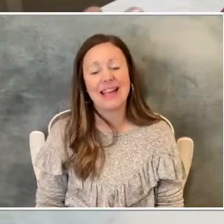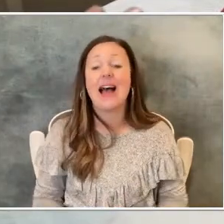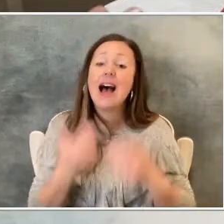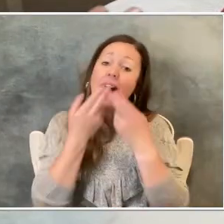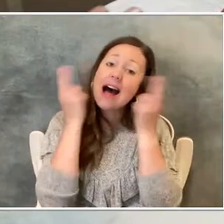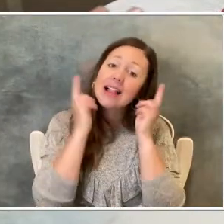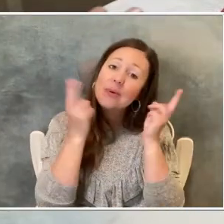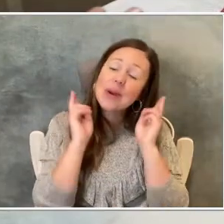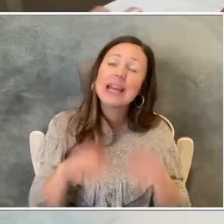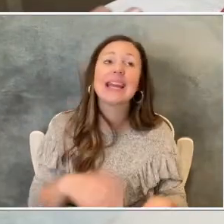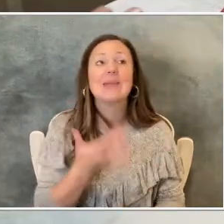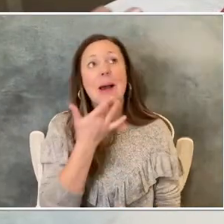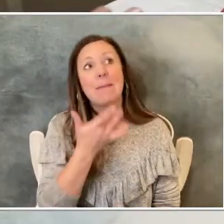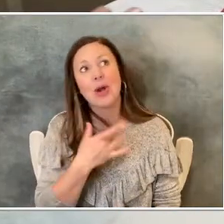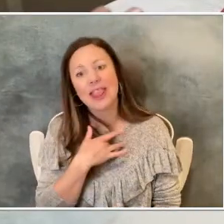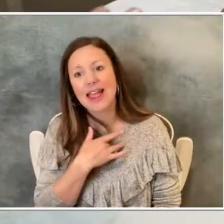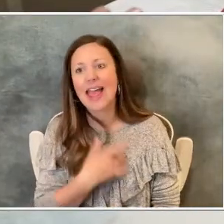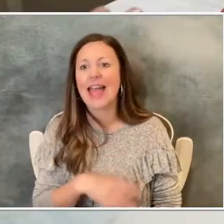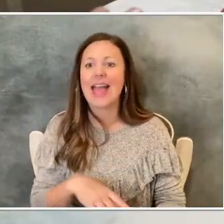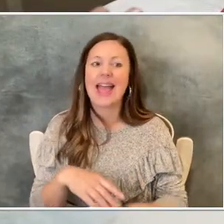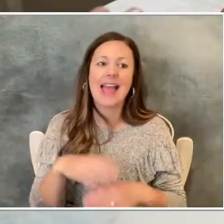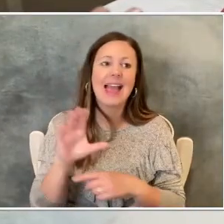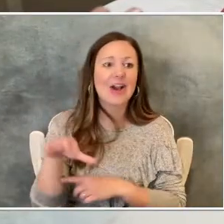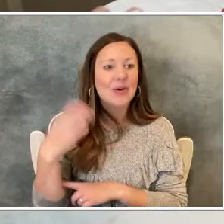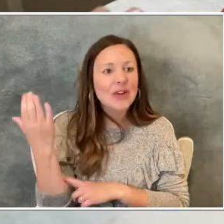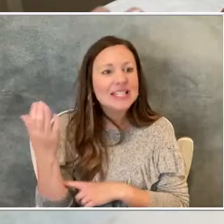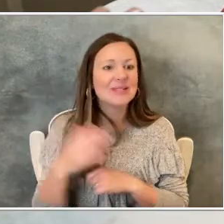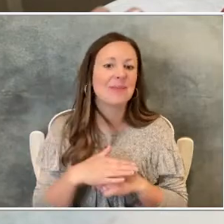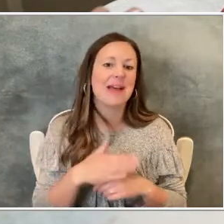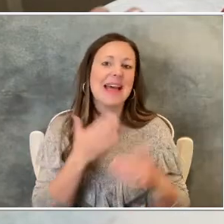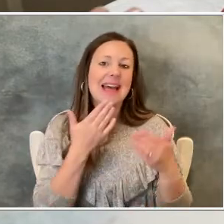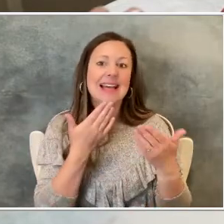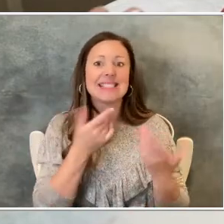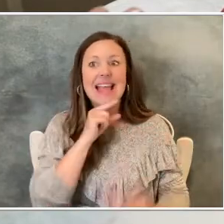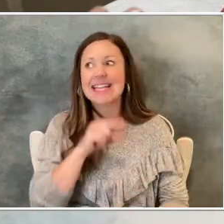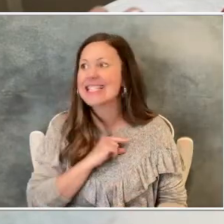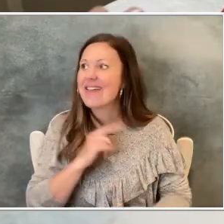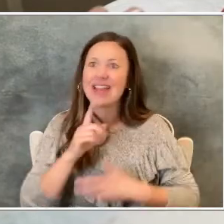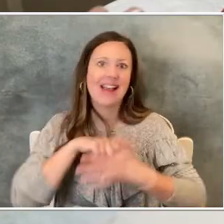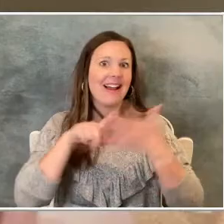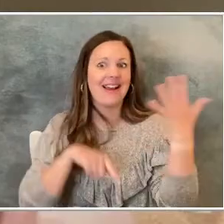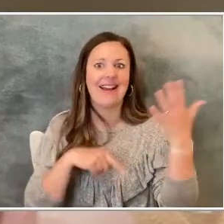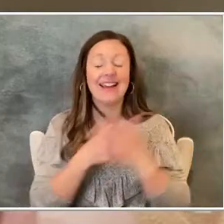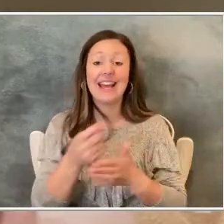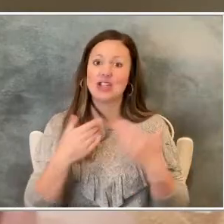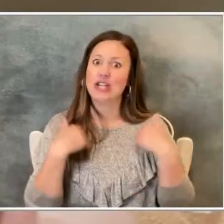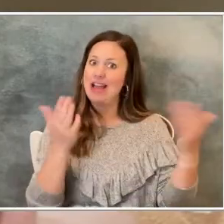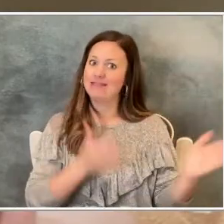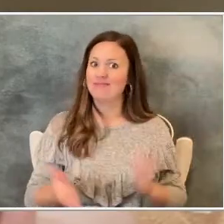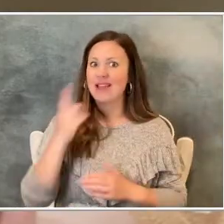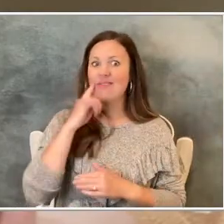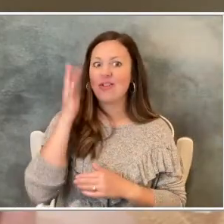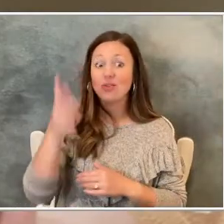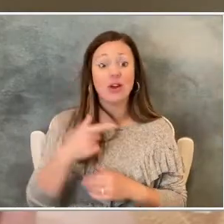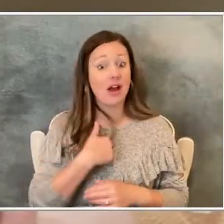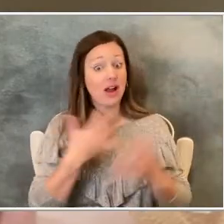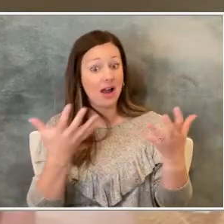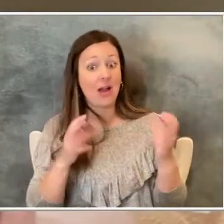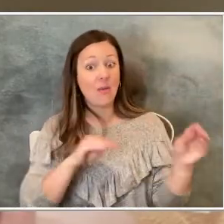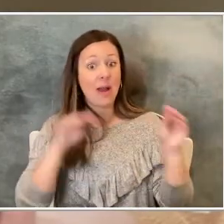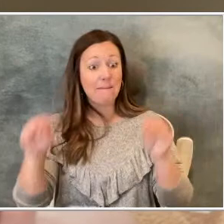Halloween, my birthday, Christmas, Thanksgiving. And she has big plans for the future. I want to move to New